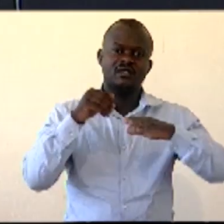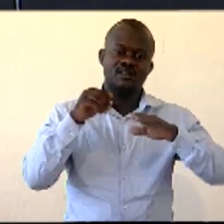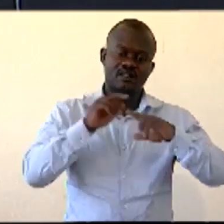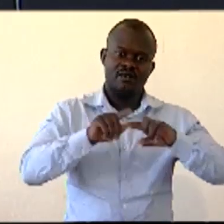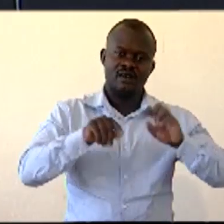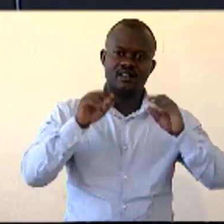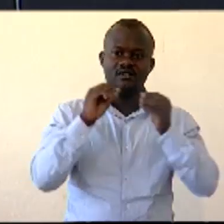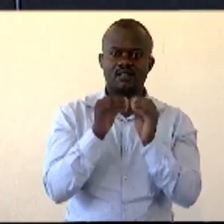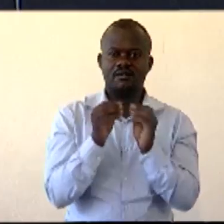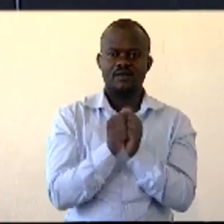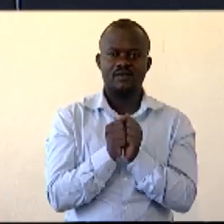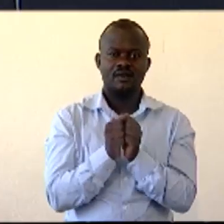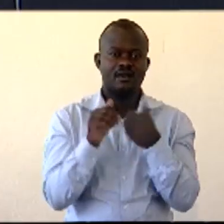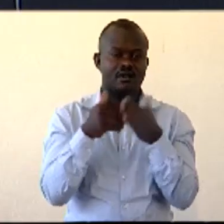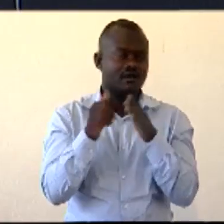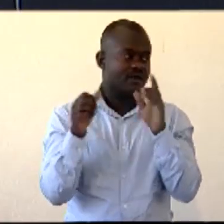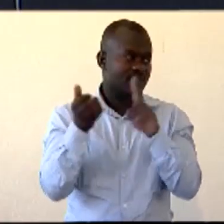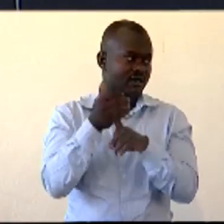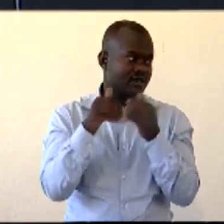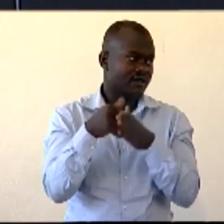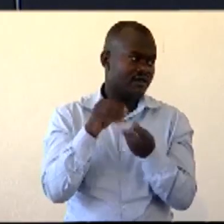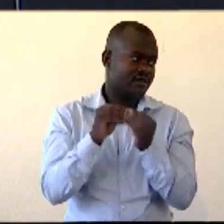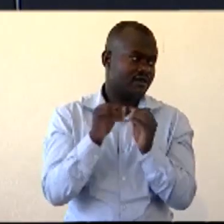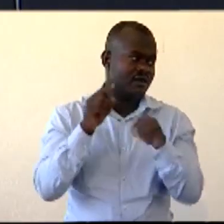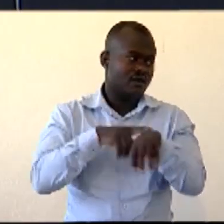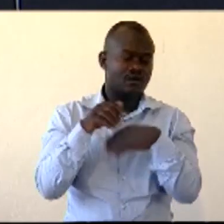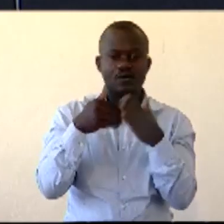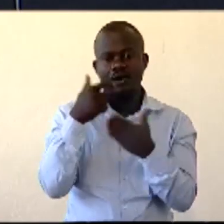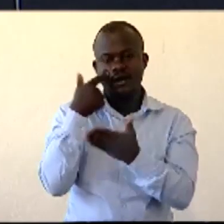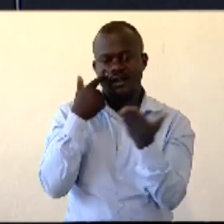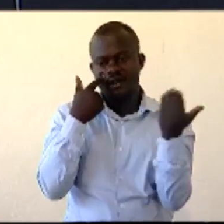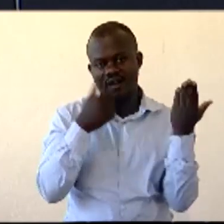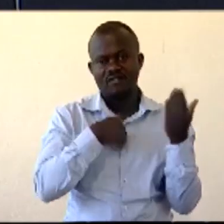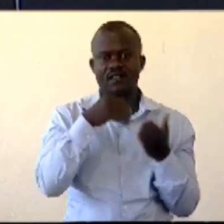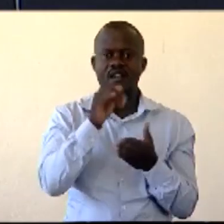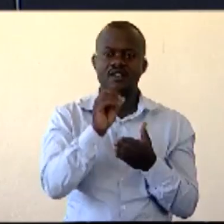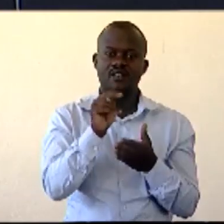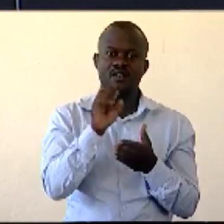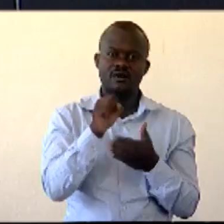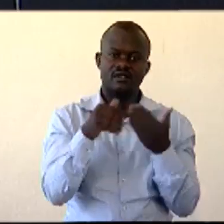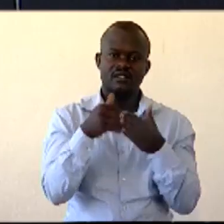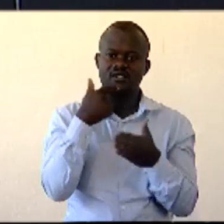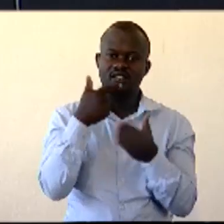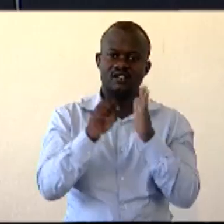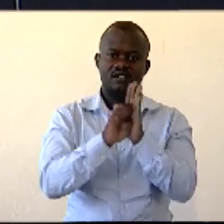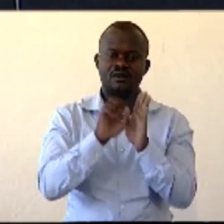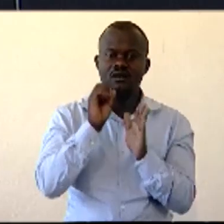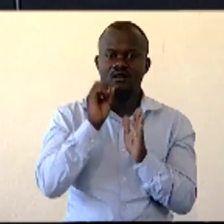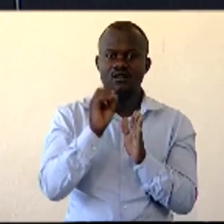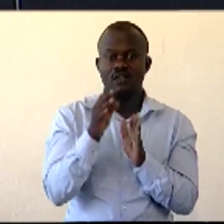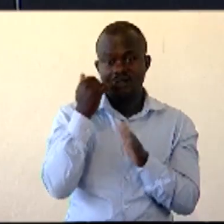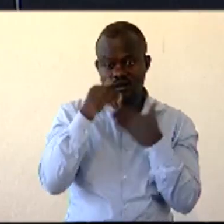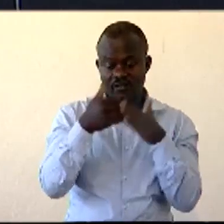numbers. Take an example in compounds when we have iron. This is an example. If we have